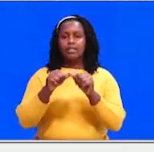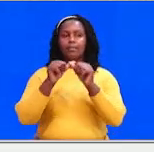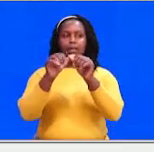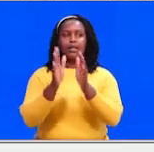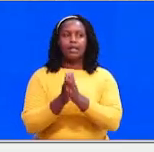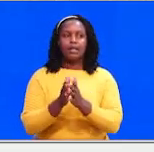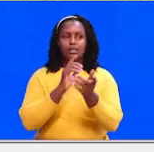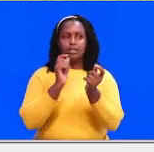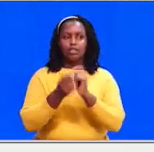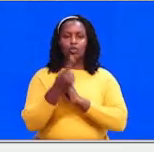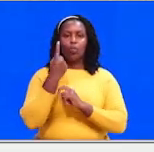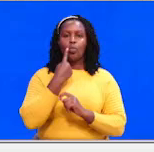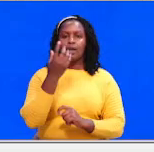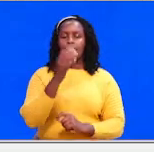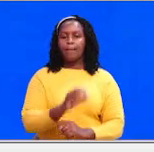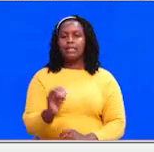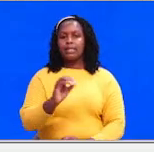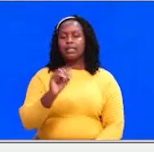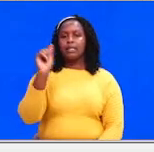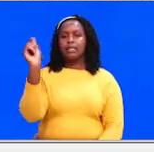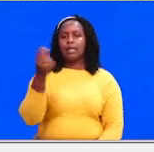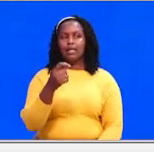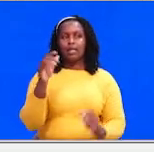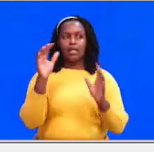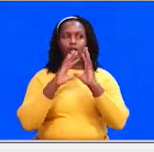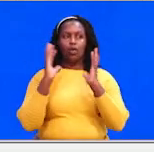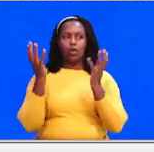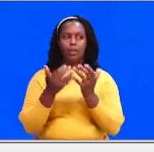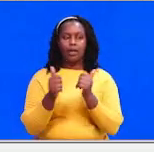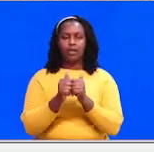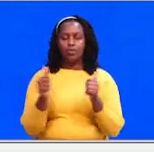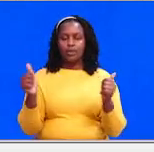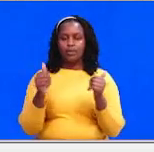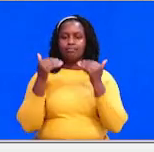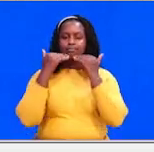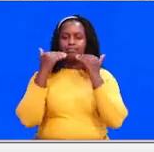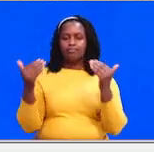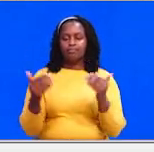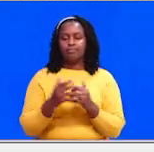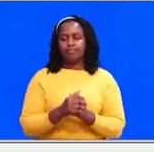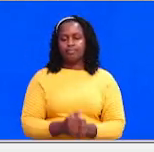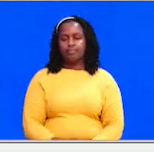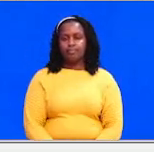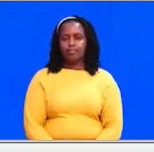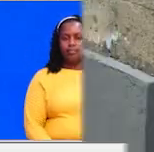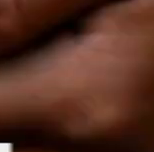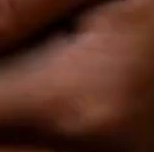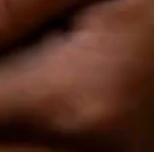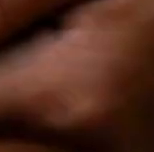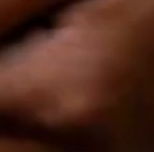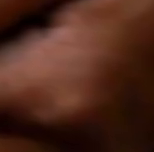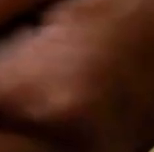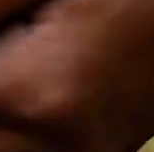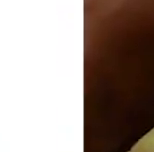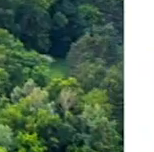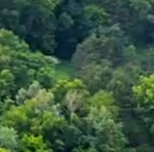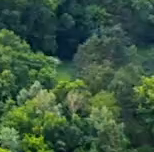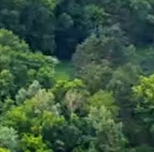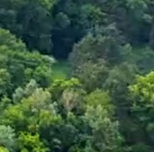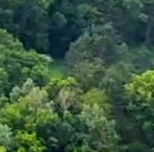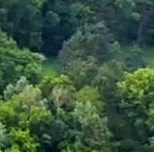achieved 100% here in Kenya. And of course, globally as well. That's it for us, from us for now. Thank you.